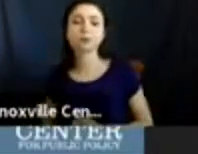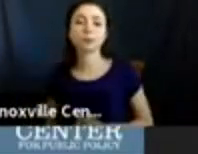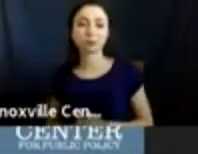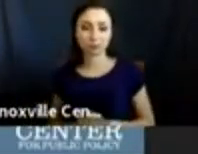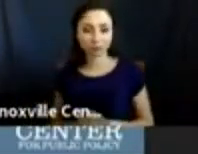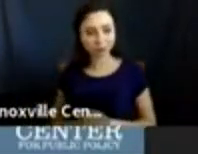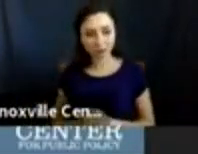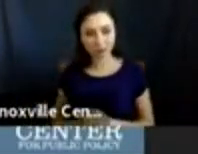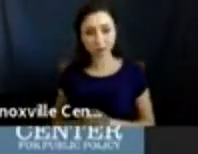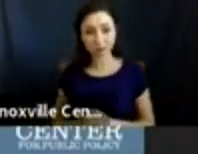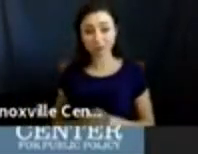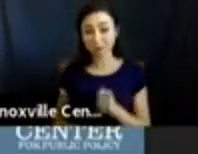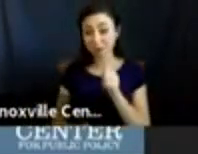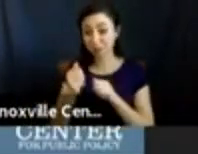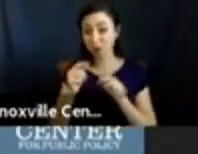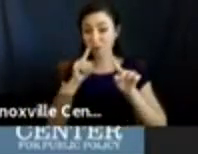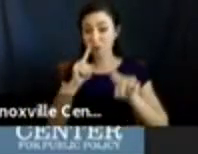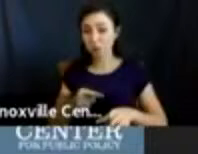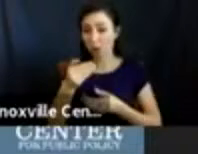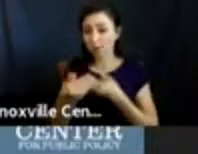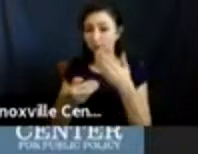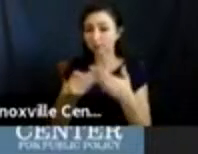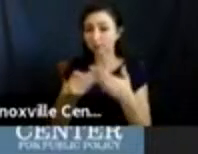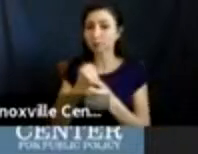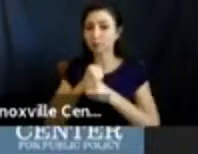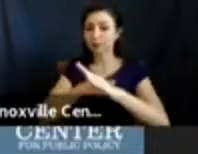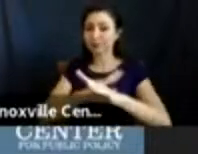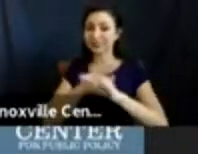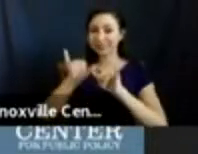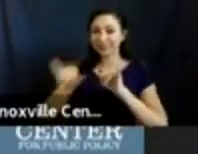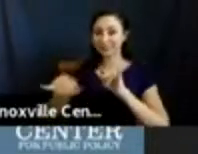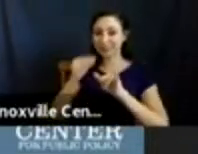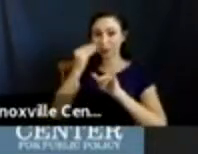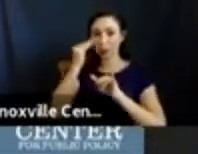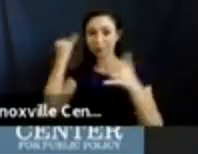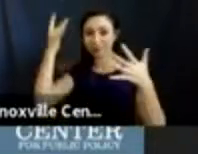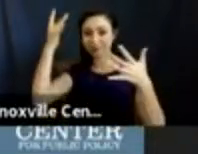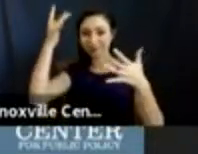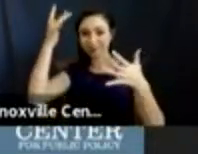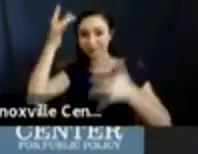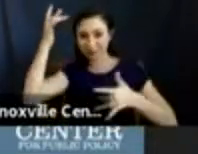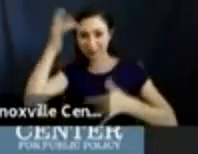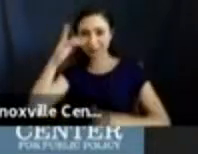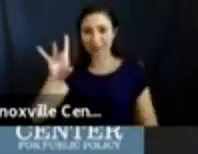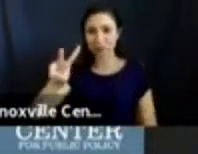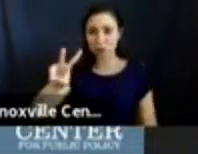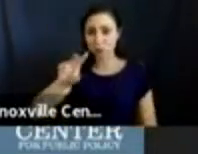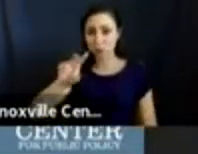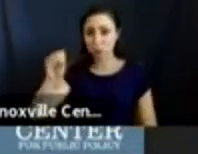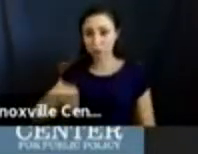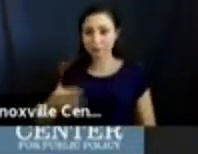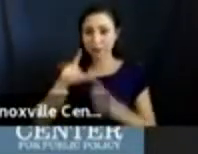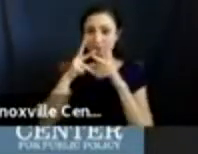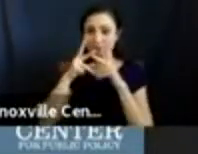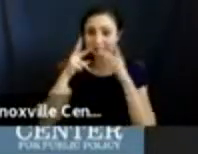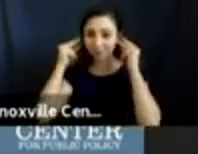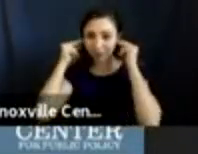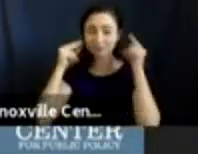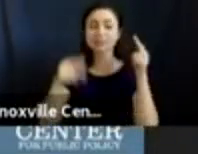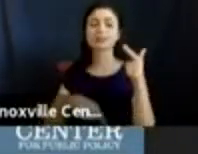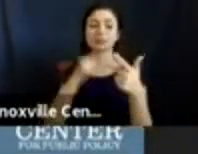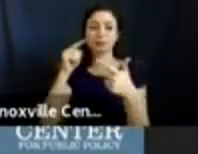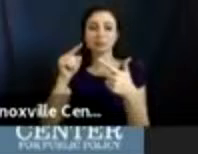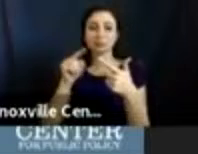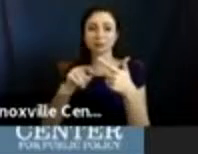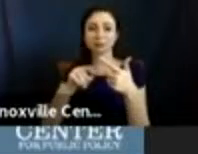taking steps to protect themselves, including staying at home when ill, 82%, wearing masks, 85%, and 88%